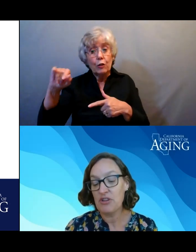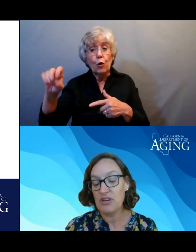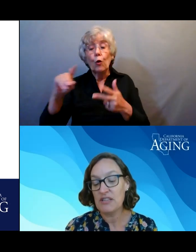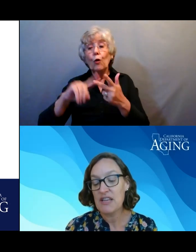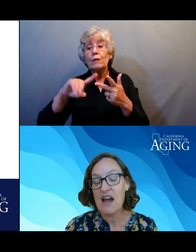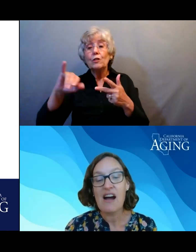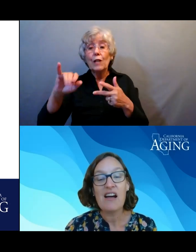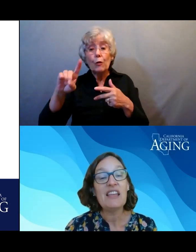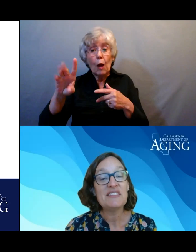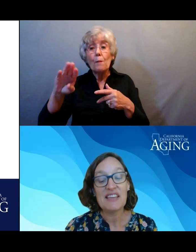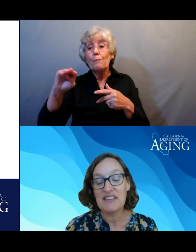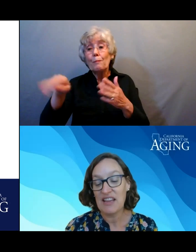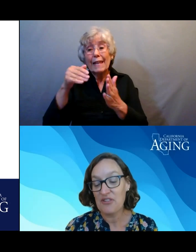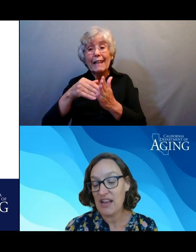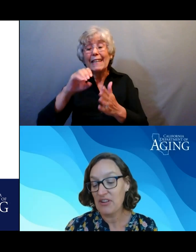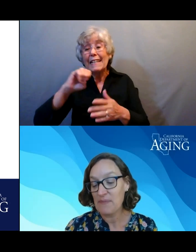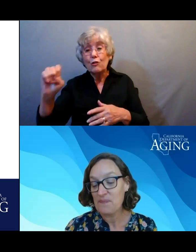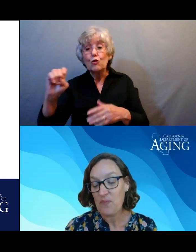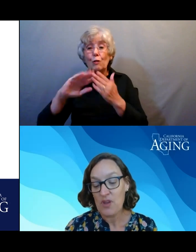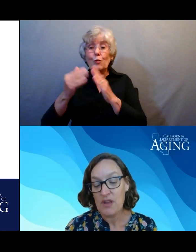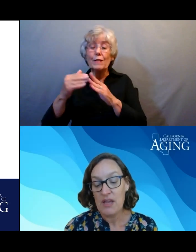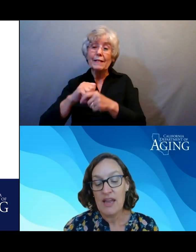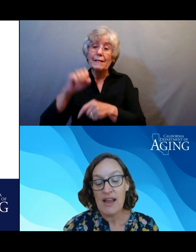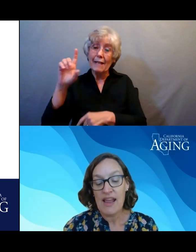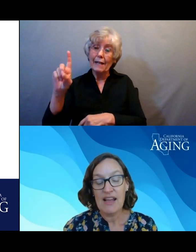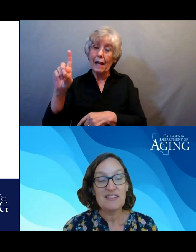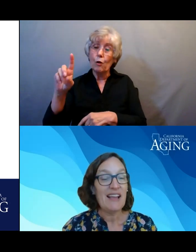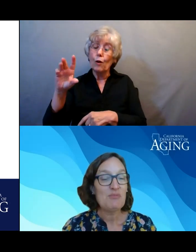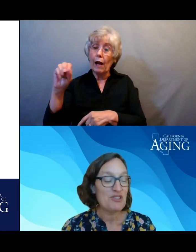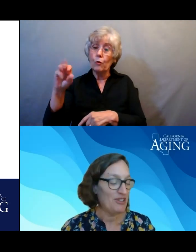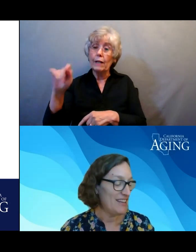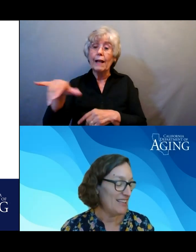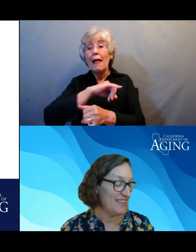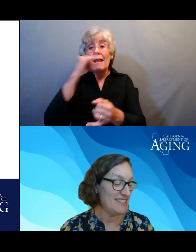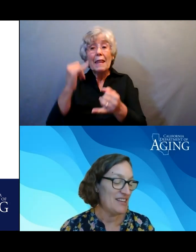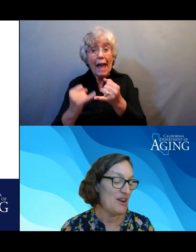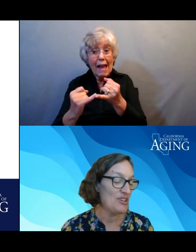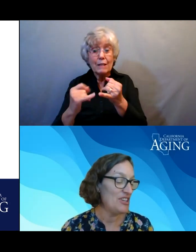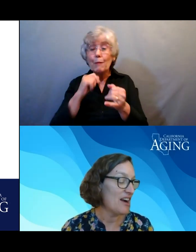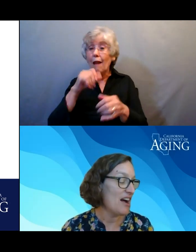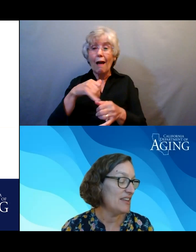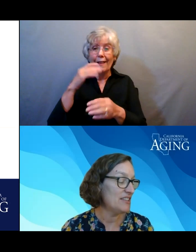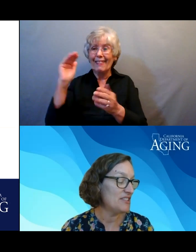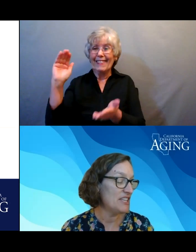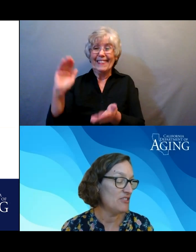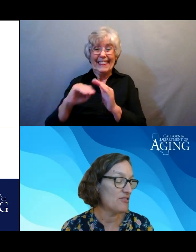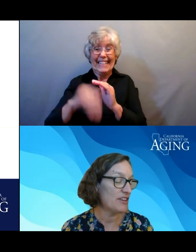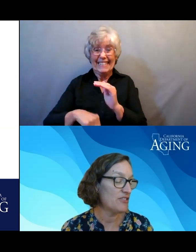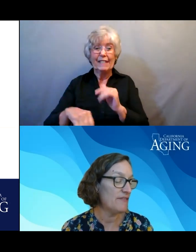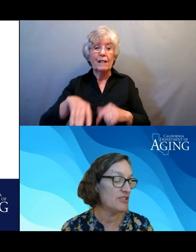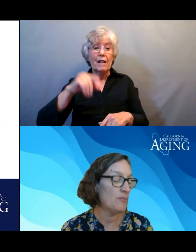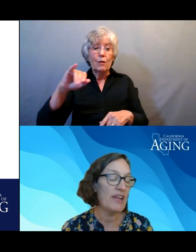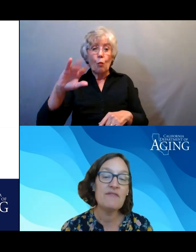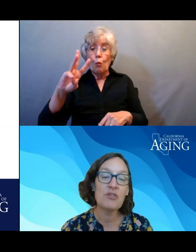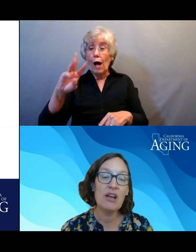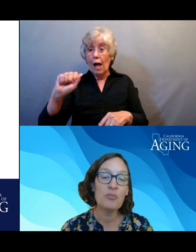Eastern communities in San Diego County. And last but certainly not least, Wajia Khan is the Senior Director